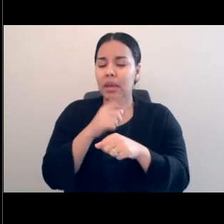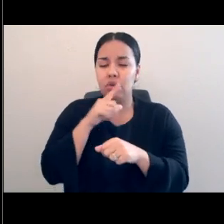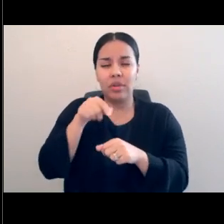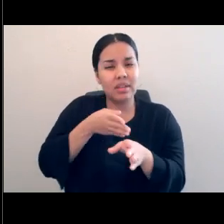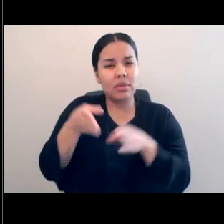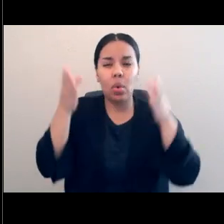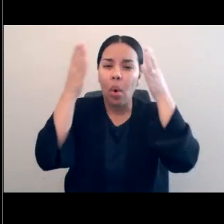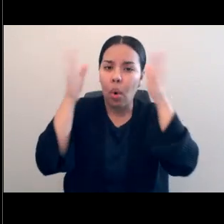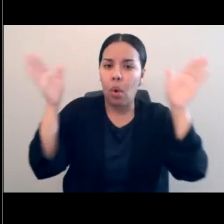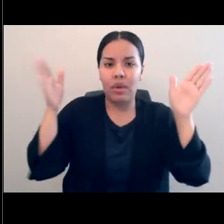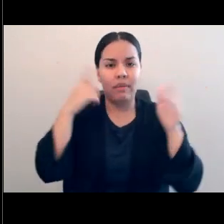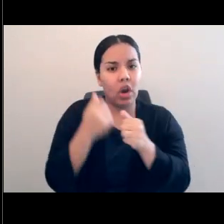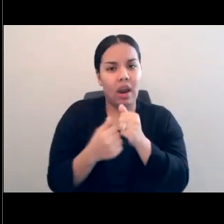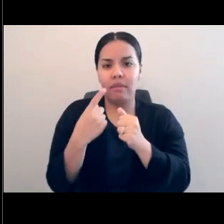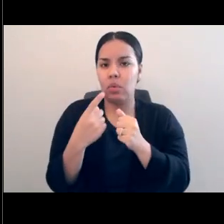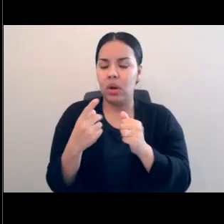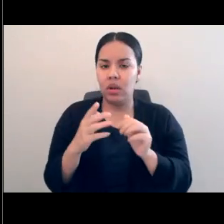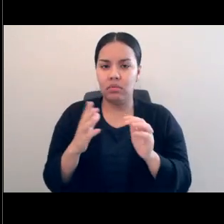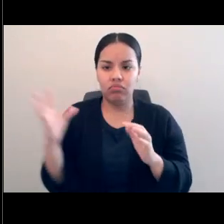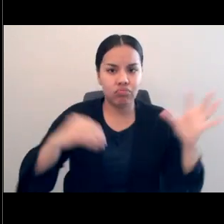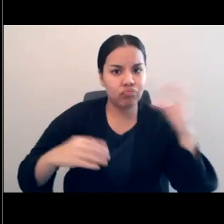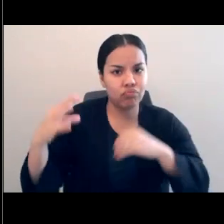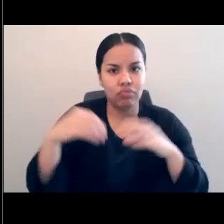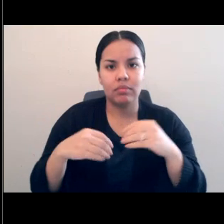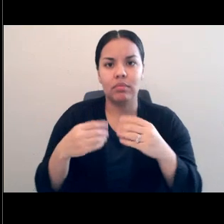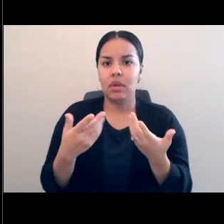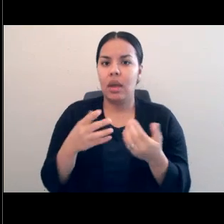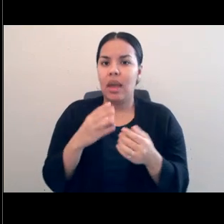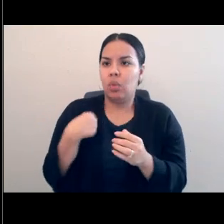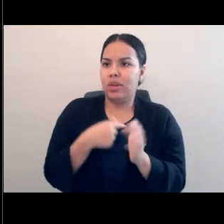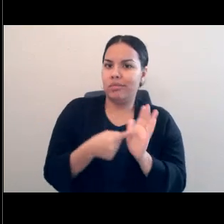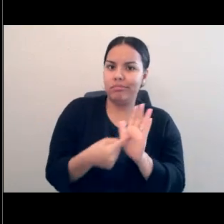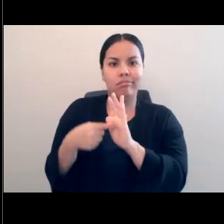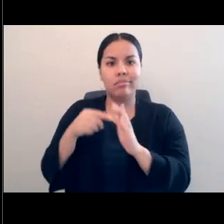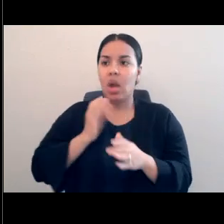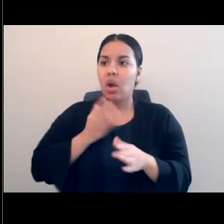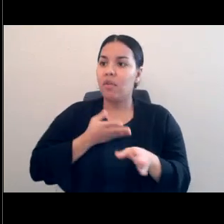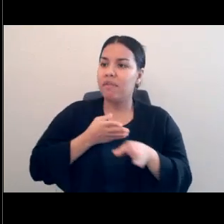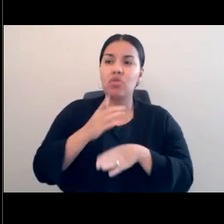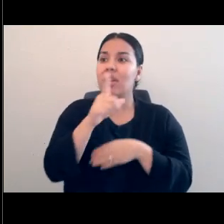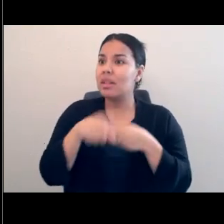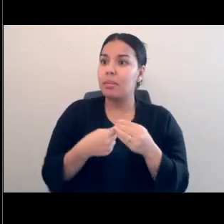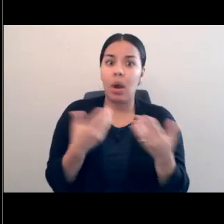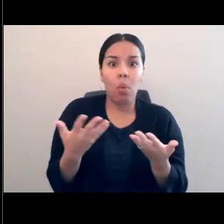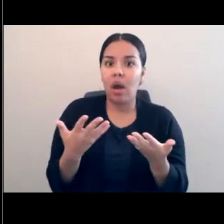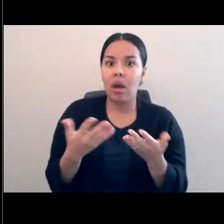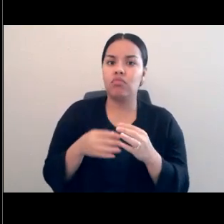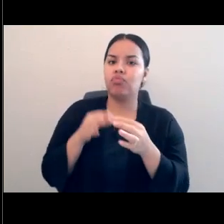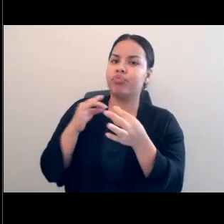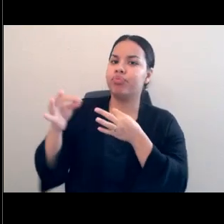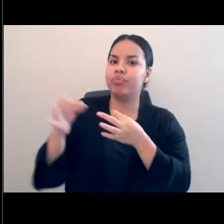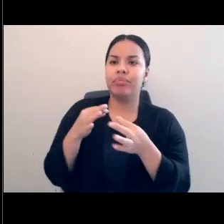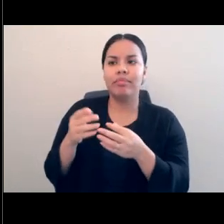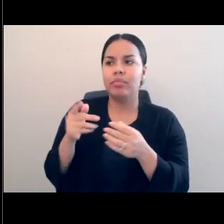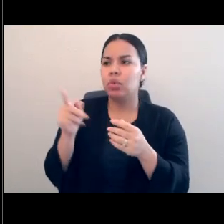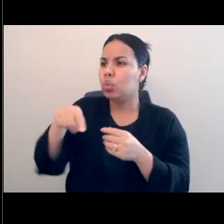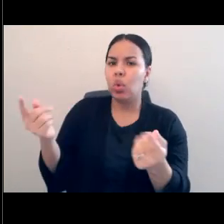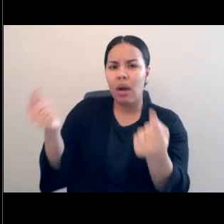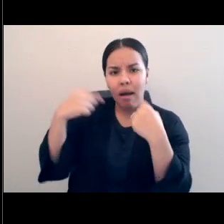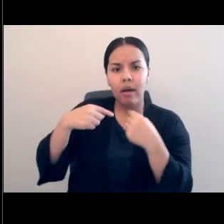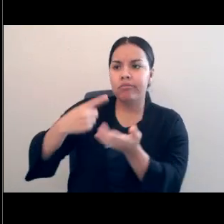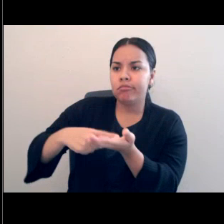for everybody. Here's what our field is actually about, right? Come talk to us about language, not just